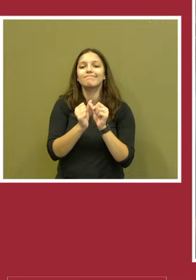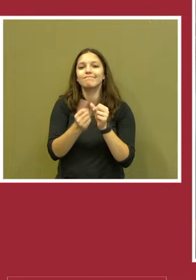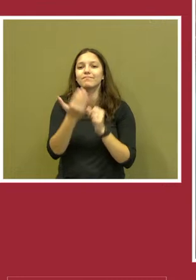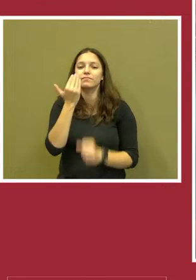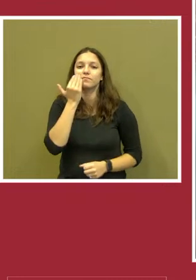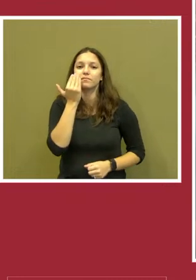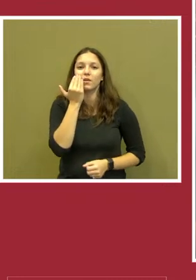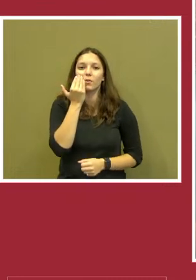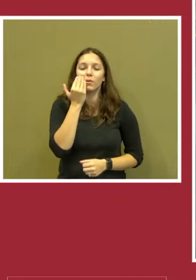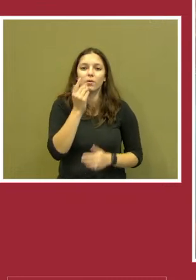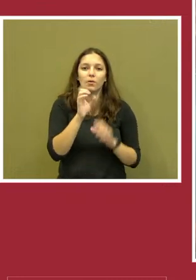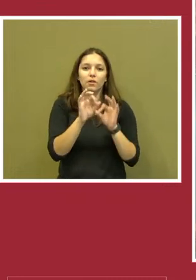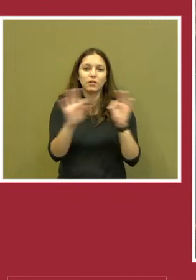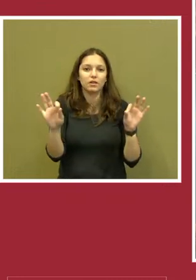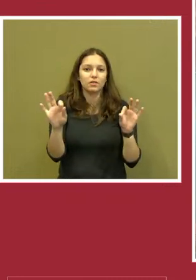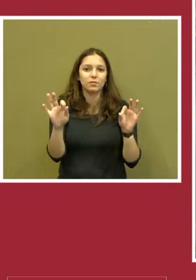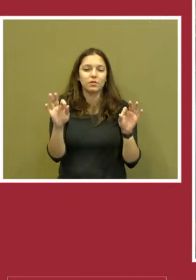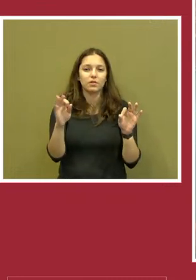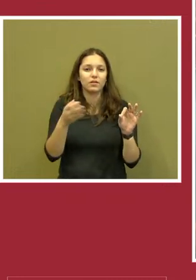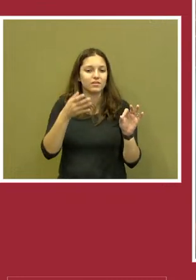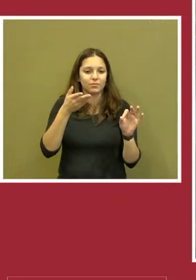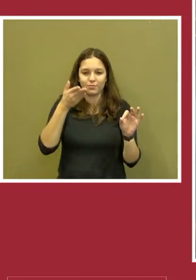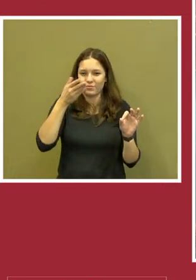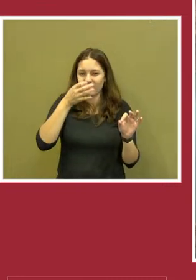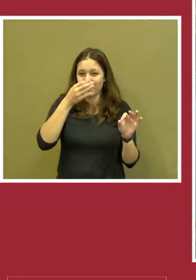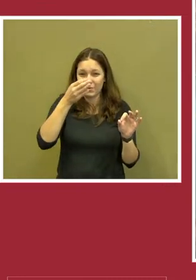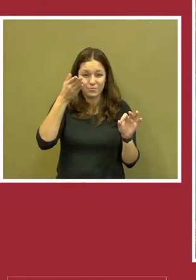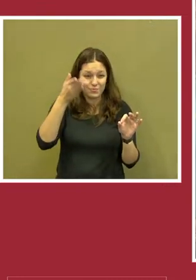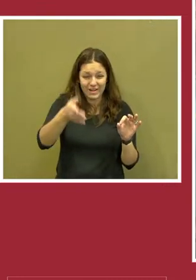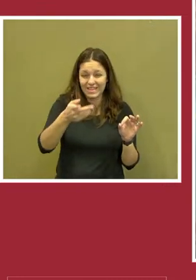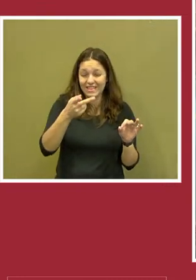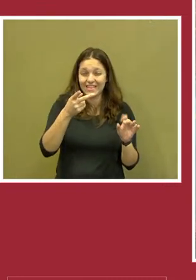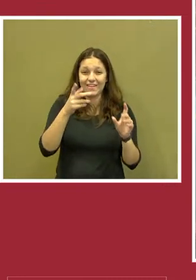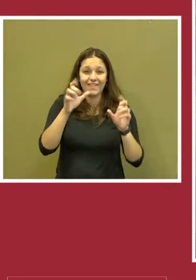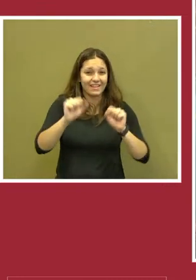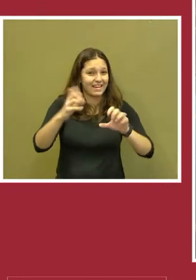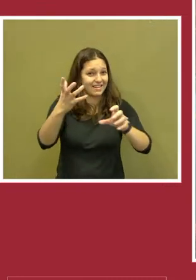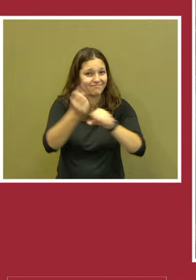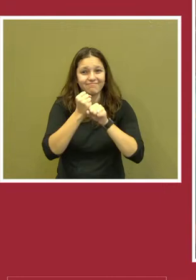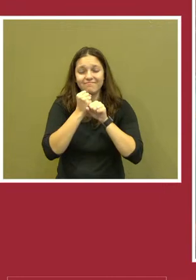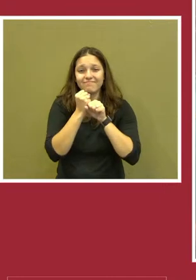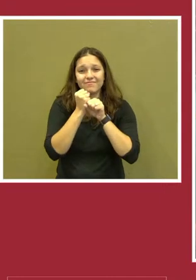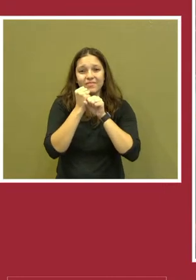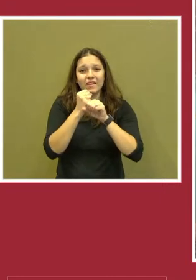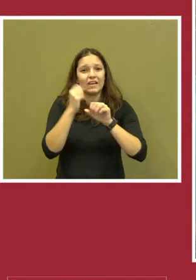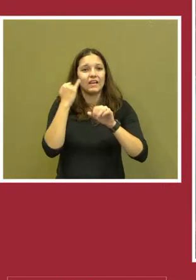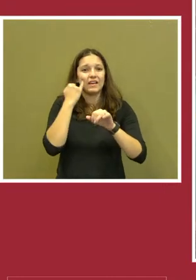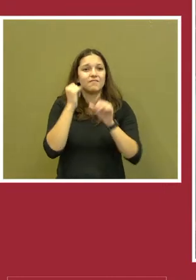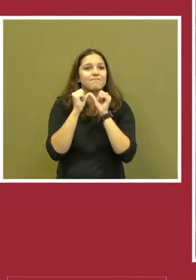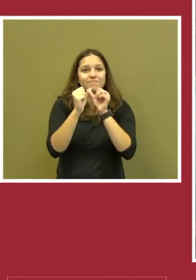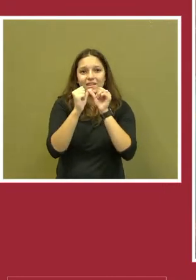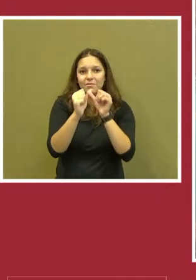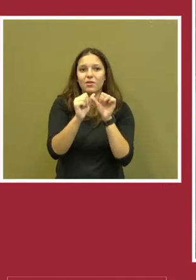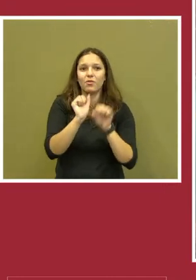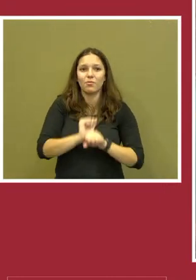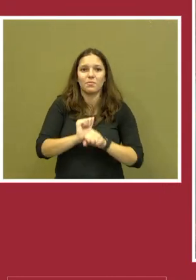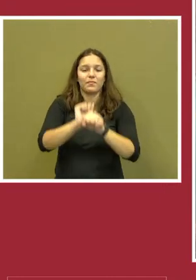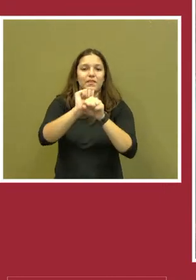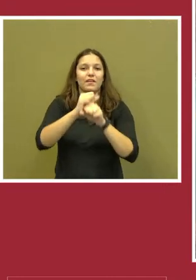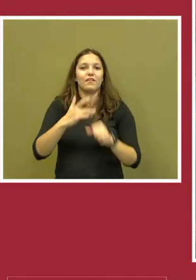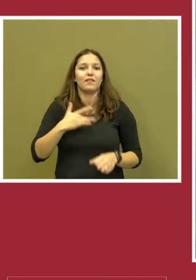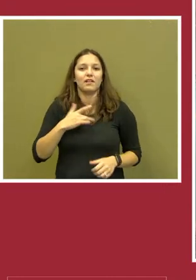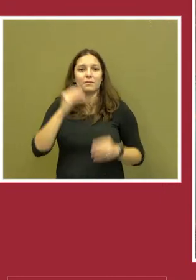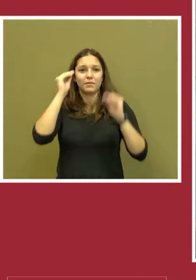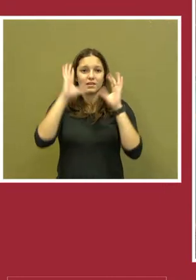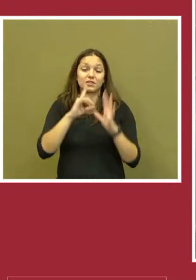know that the diploma is like right there and I can get it. And just if I keep on going and working hard, and I felt like my